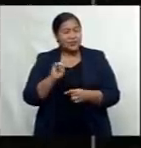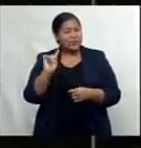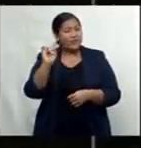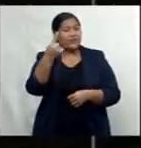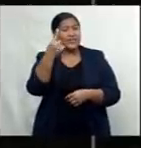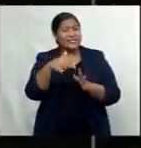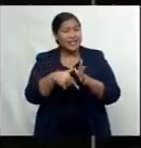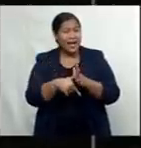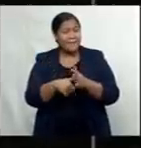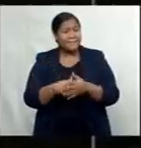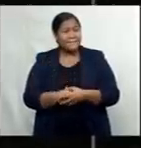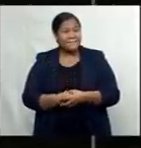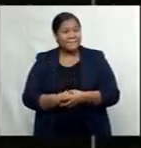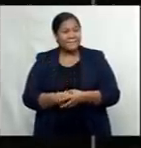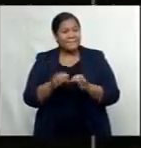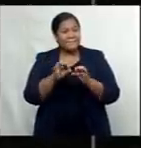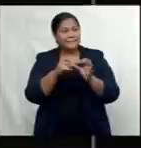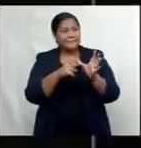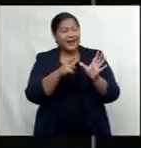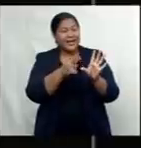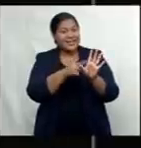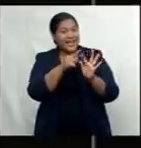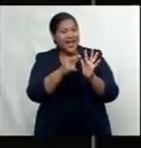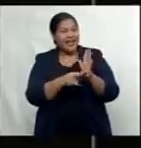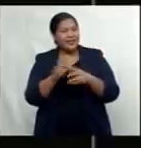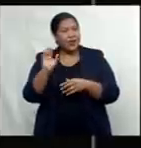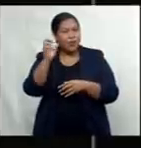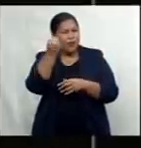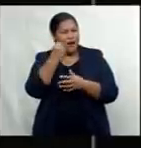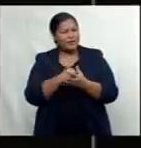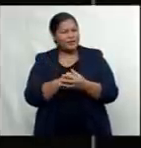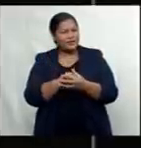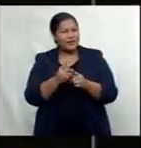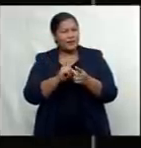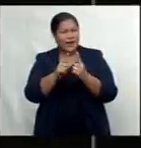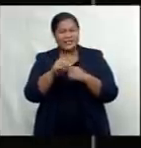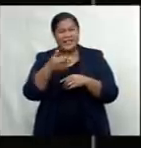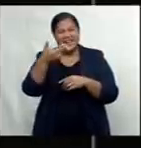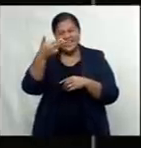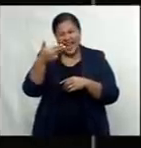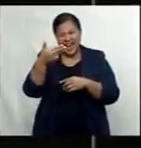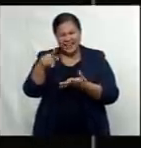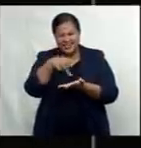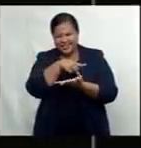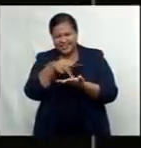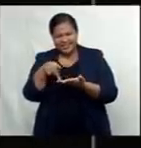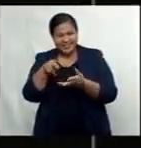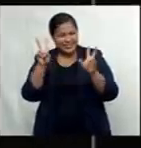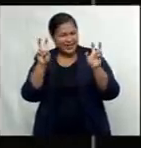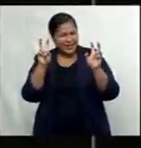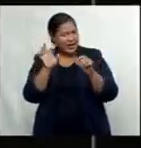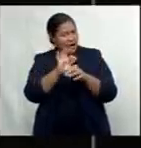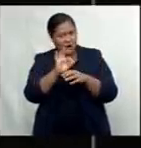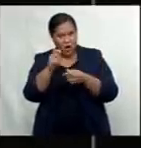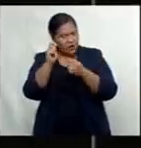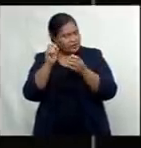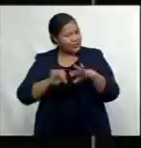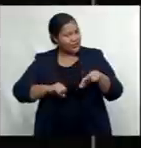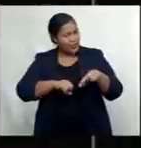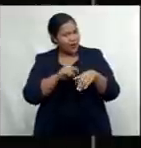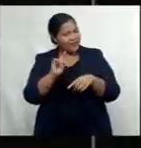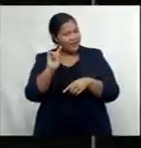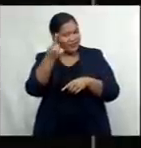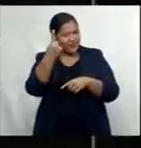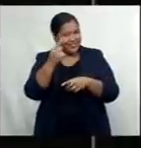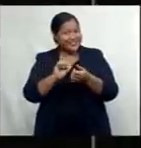first time Bayern, who have won the past 9 titles, have not scored the first goal of the